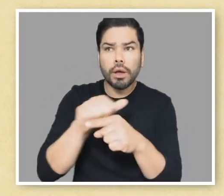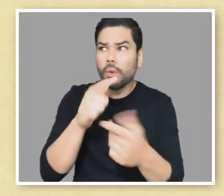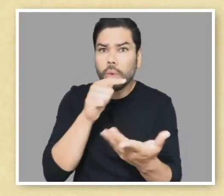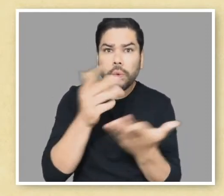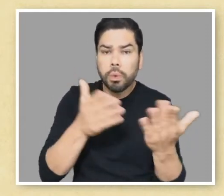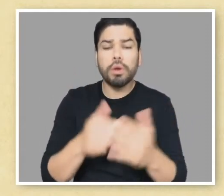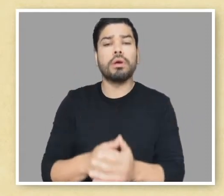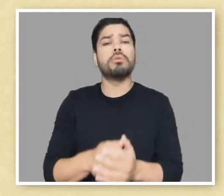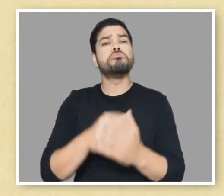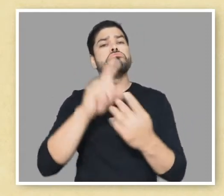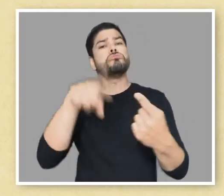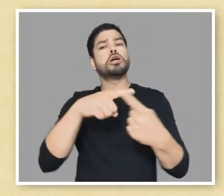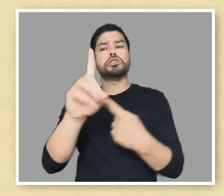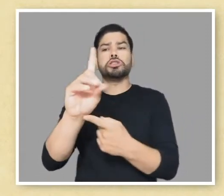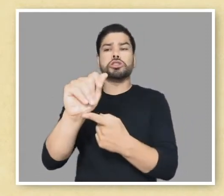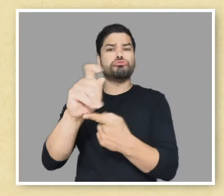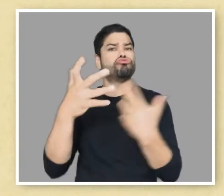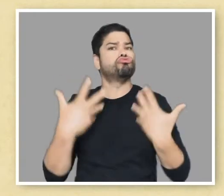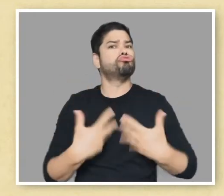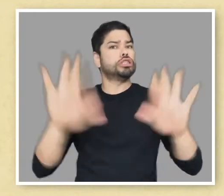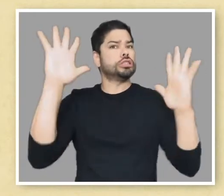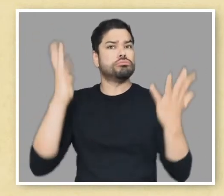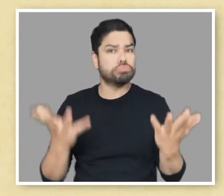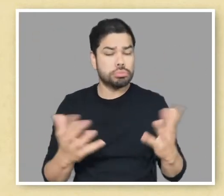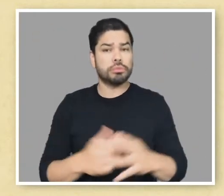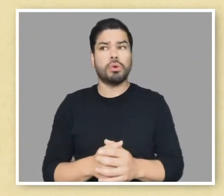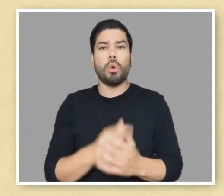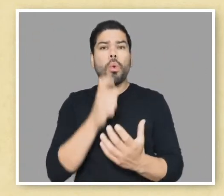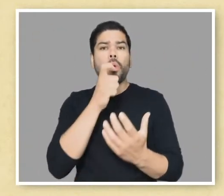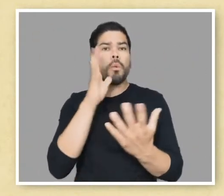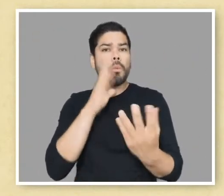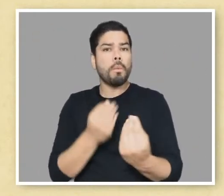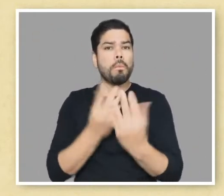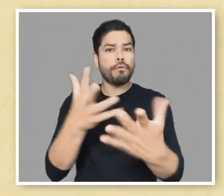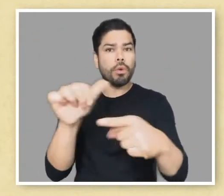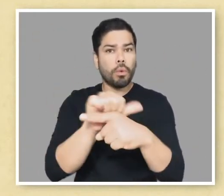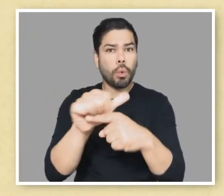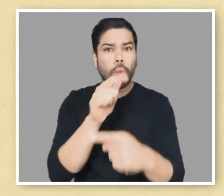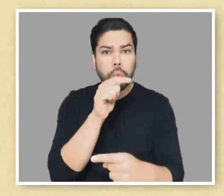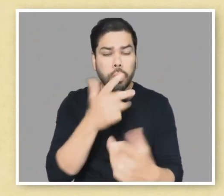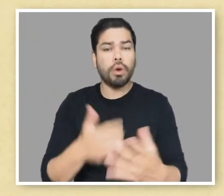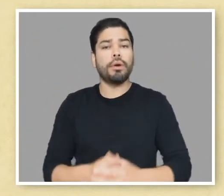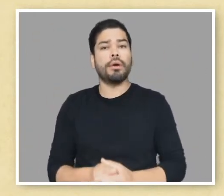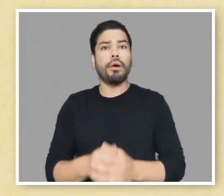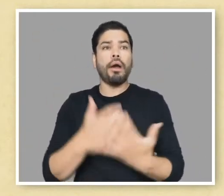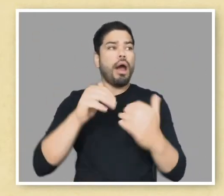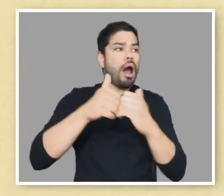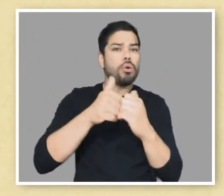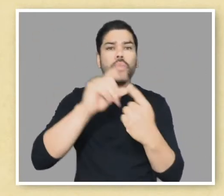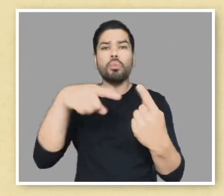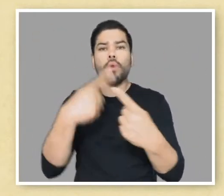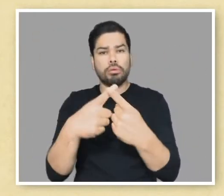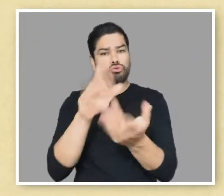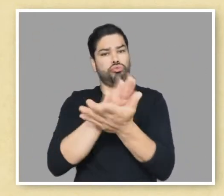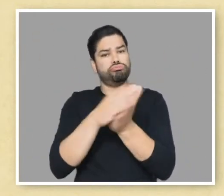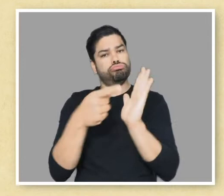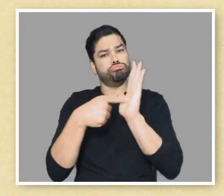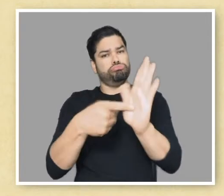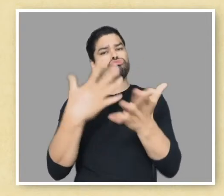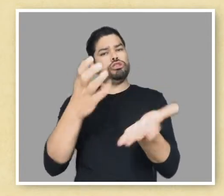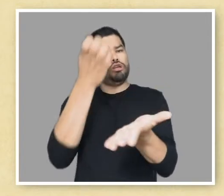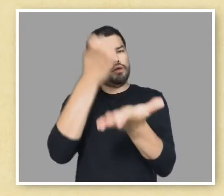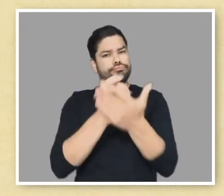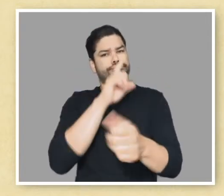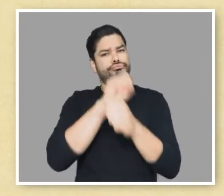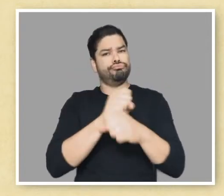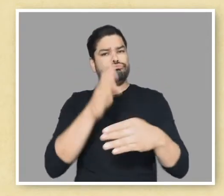trained, by what date the training will be completed, who will be providing the training, if, when, and how the school will provide evidence to you